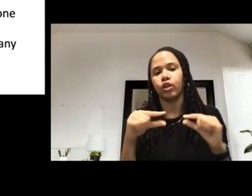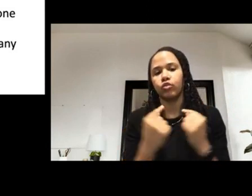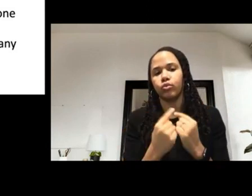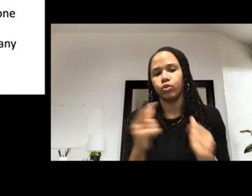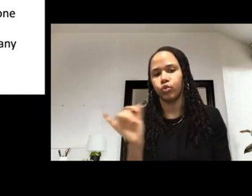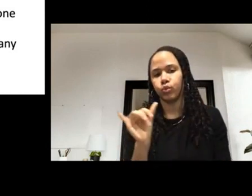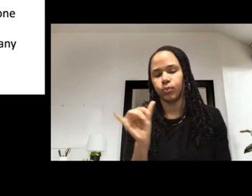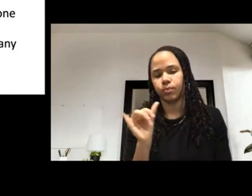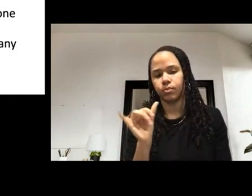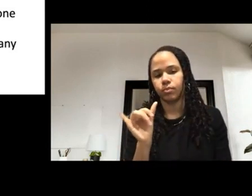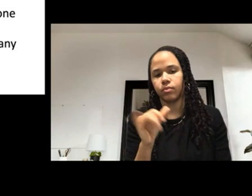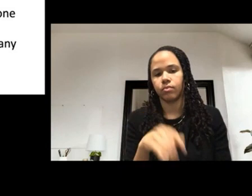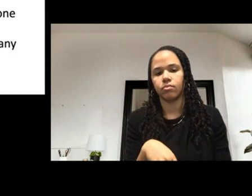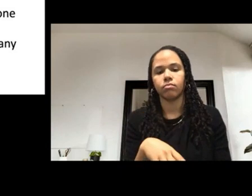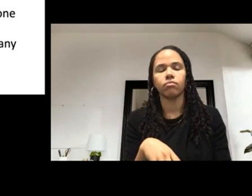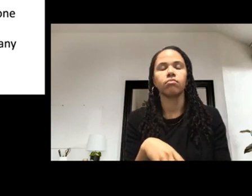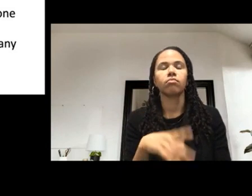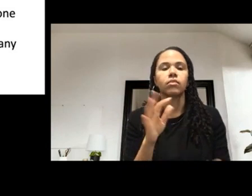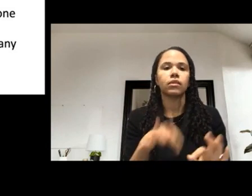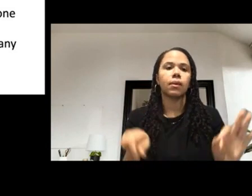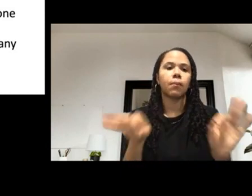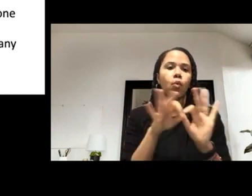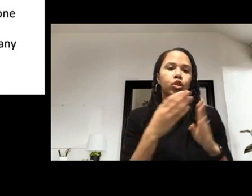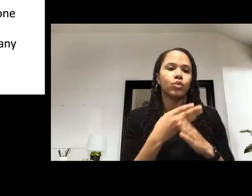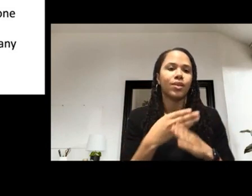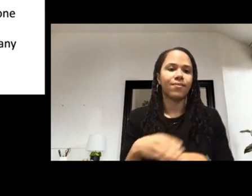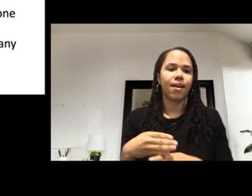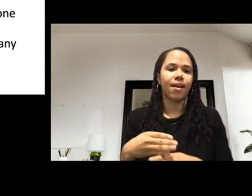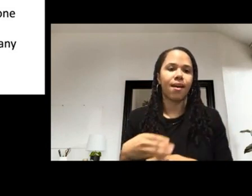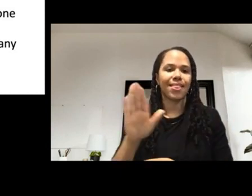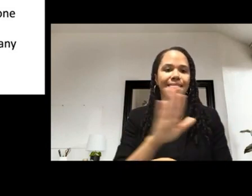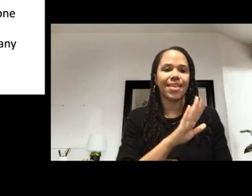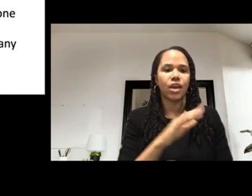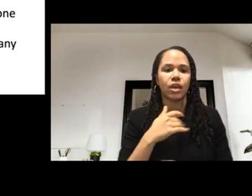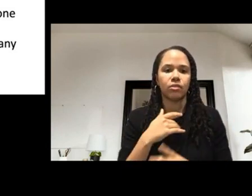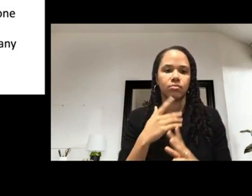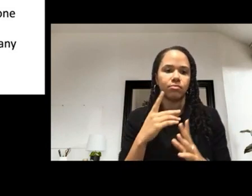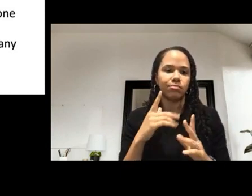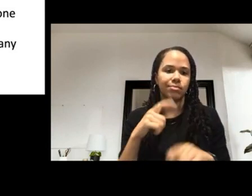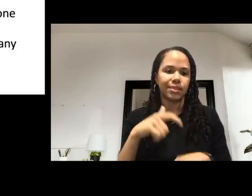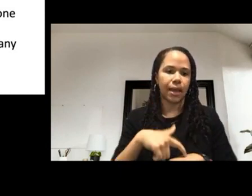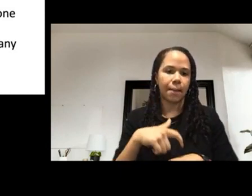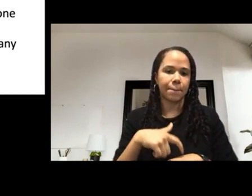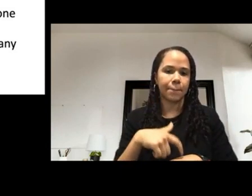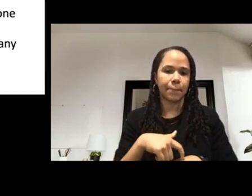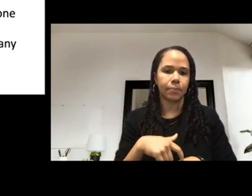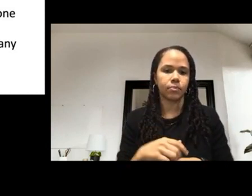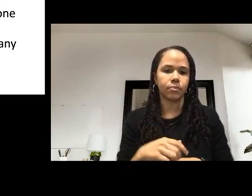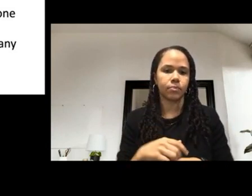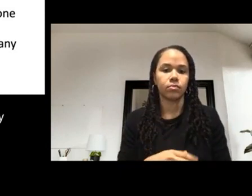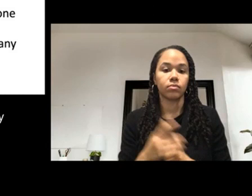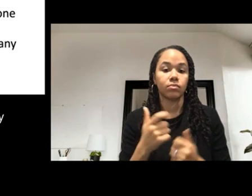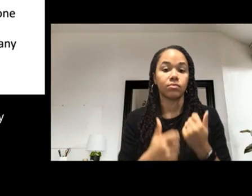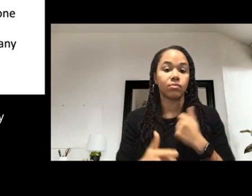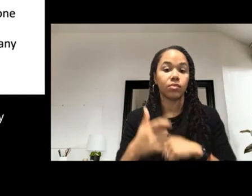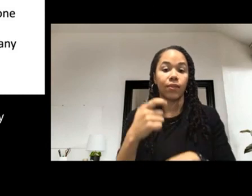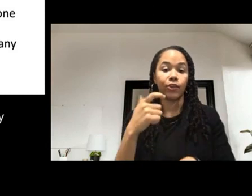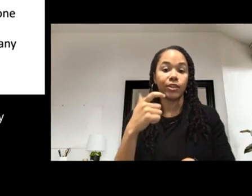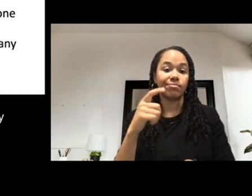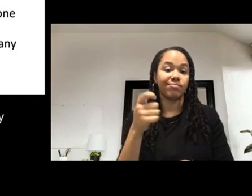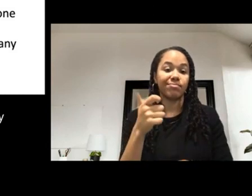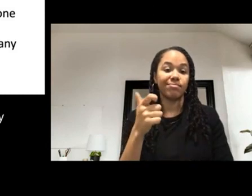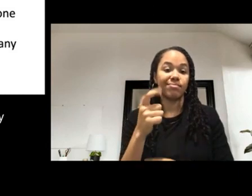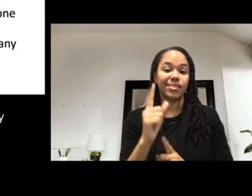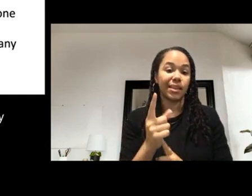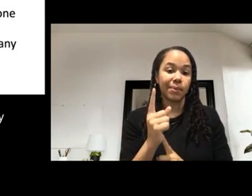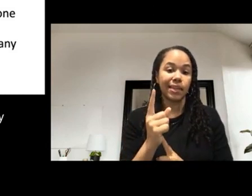to understand how to divide their time. And so we had a Scrum stand-up meeting basically every 10 minutes that we scaffolded for them, where you take a